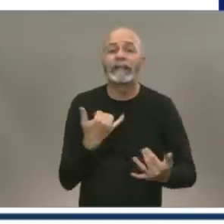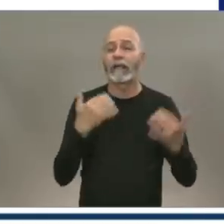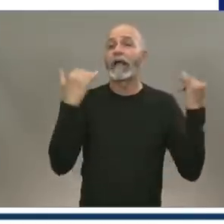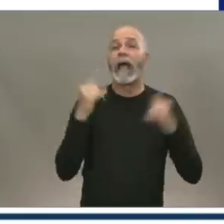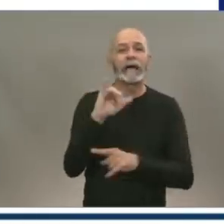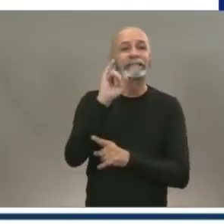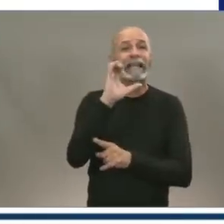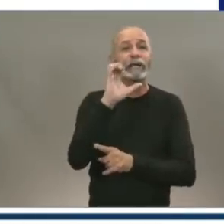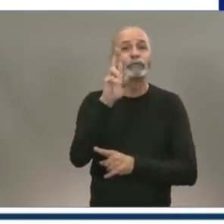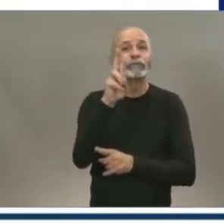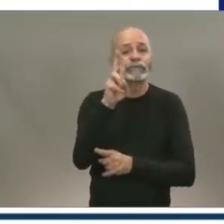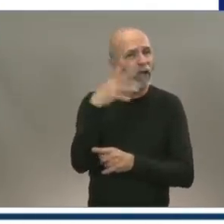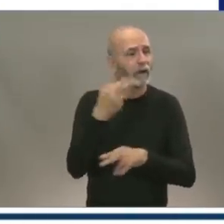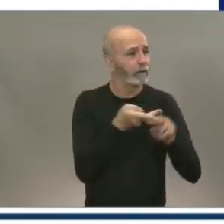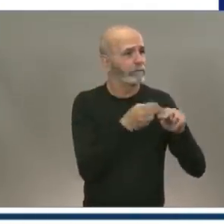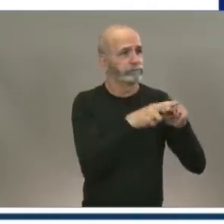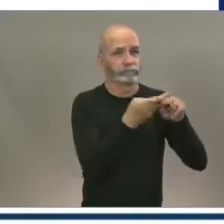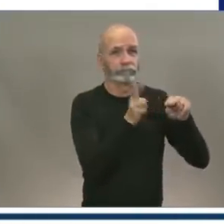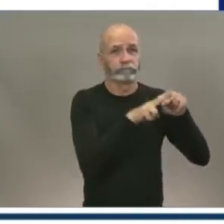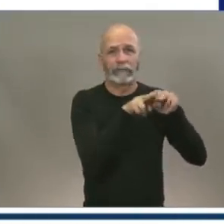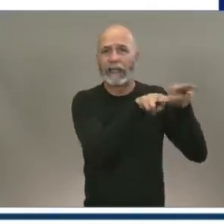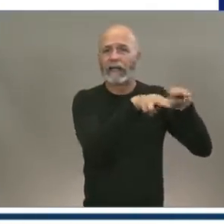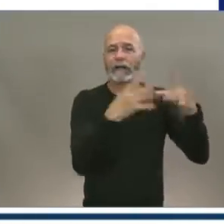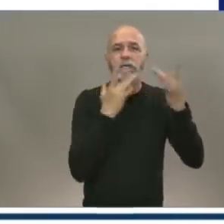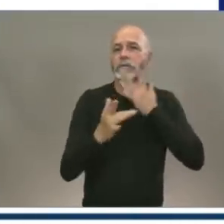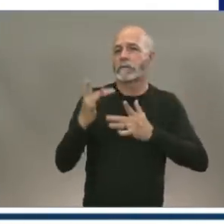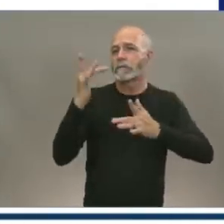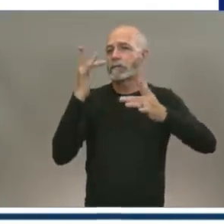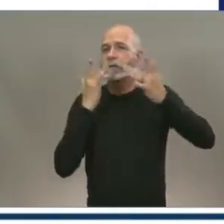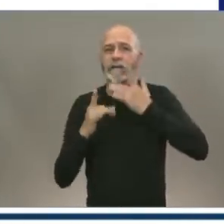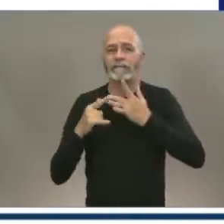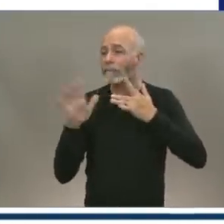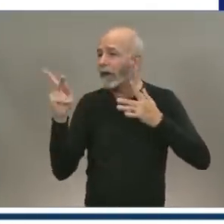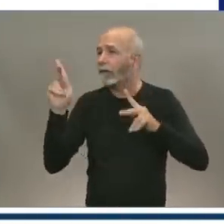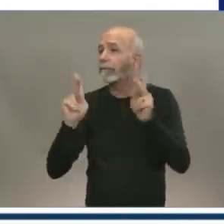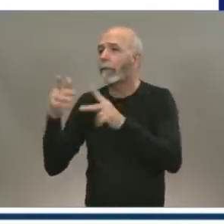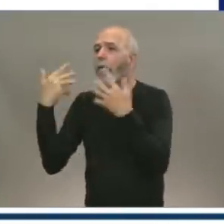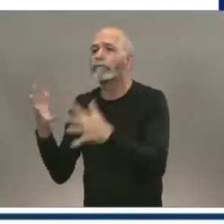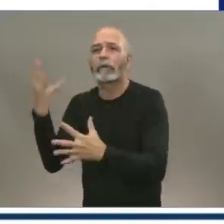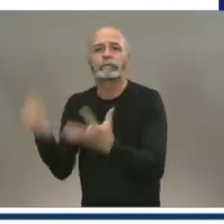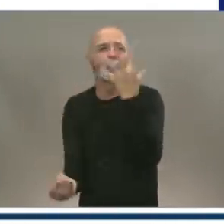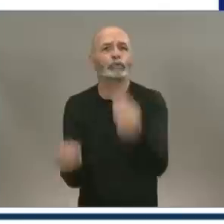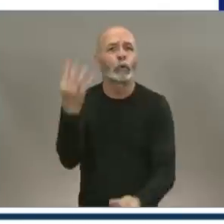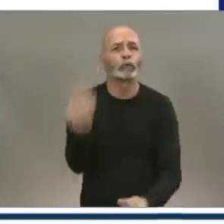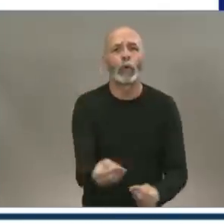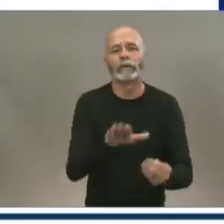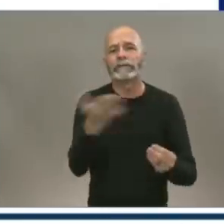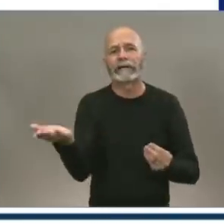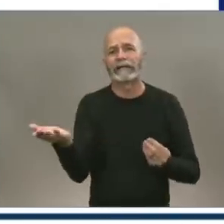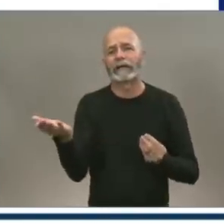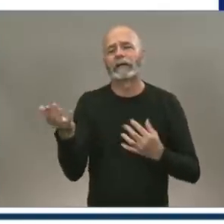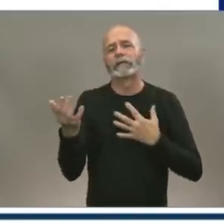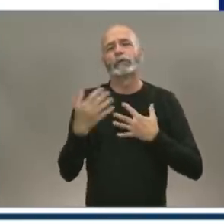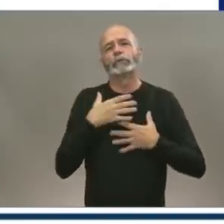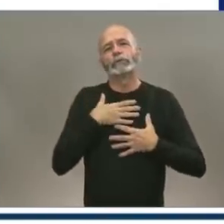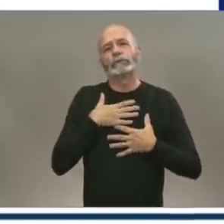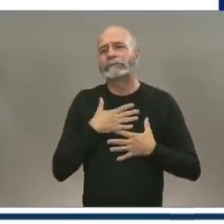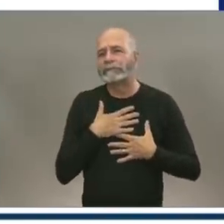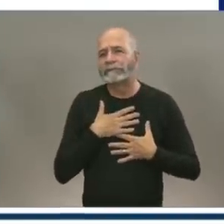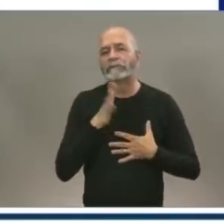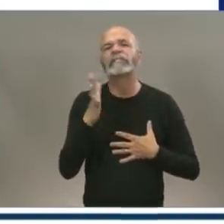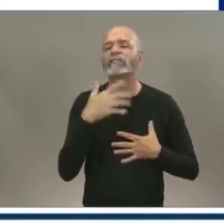course, Nova Scotians have died as a result. So like many of you, I am absolutely appalled at the